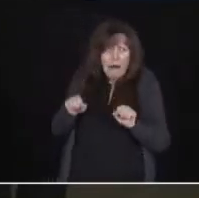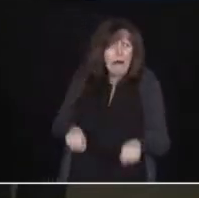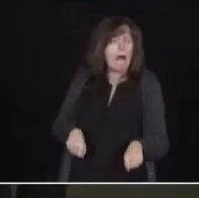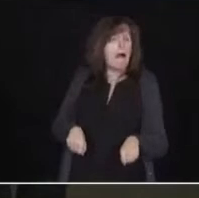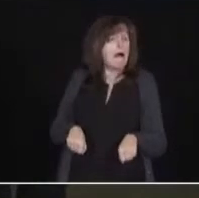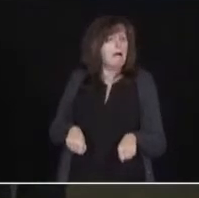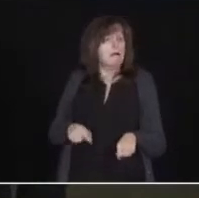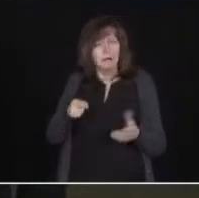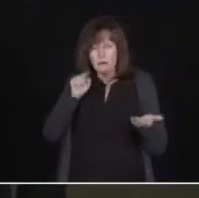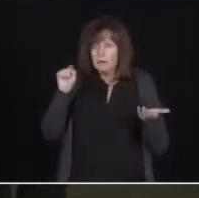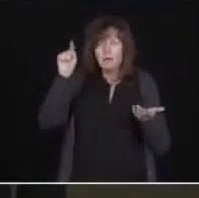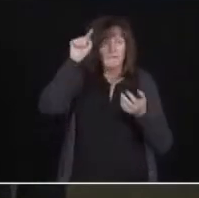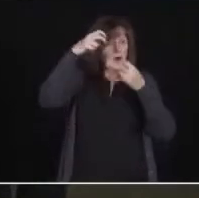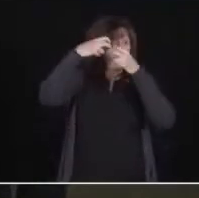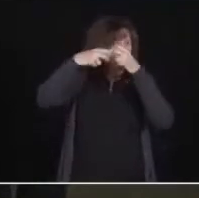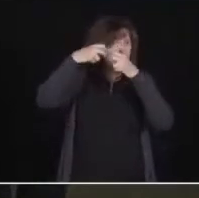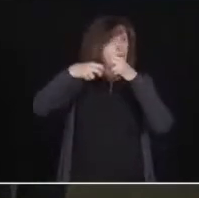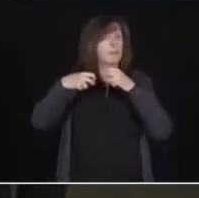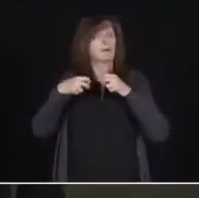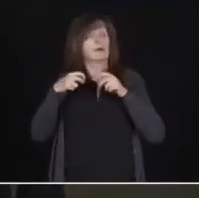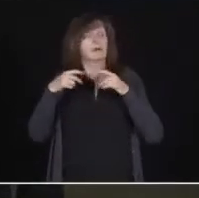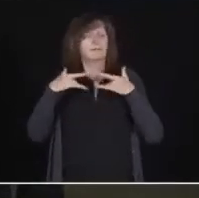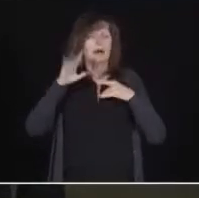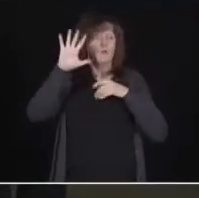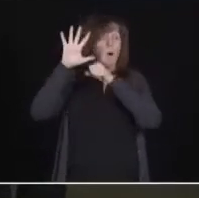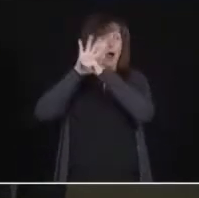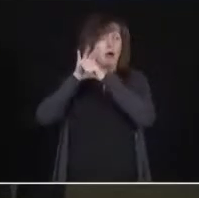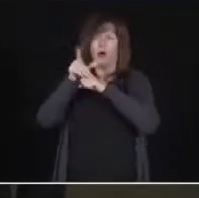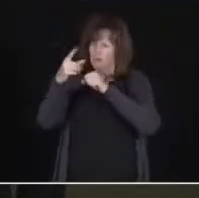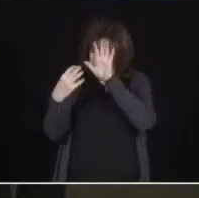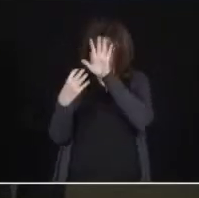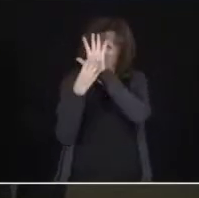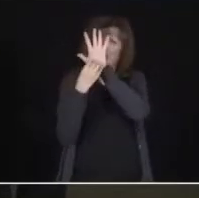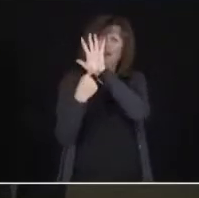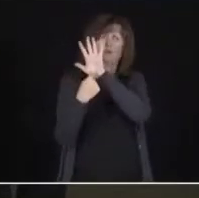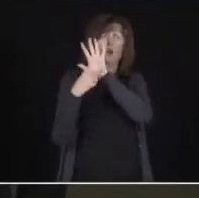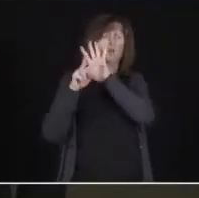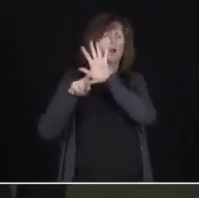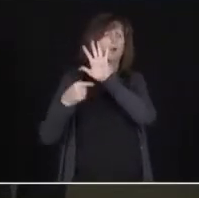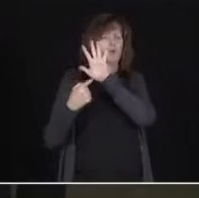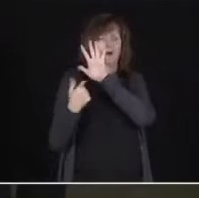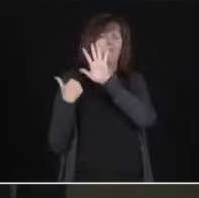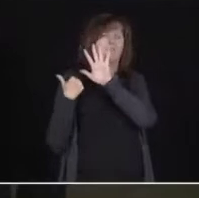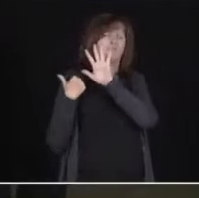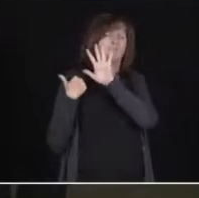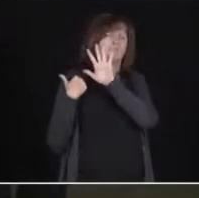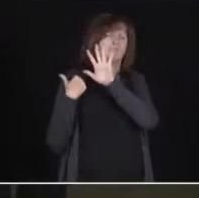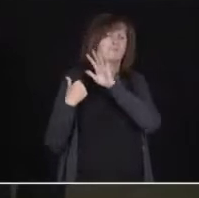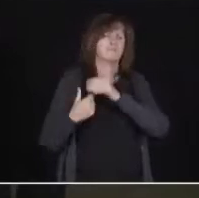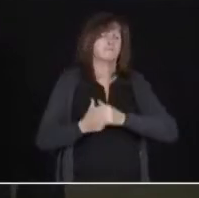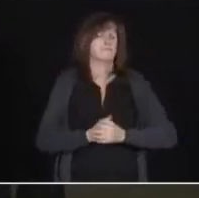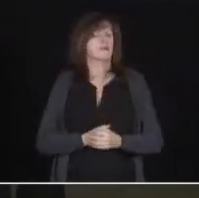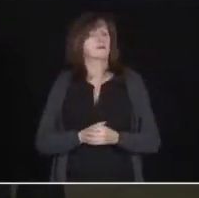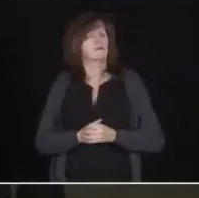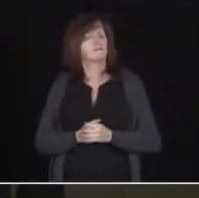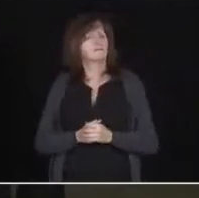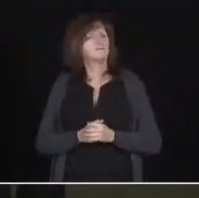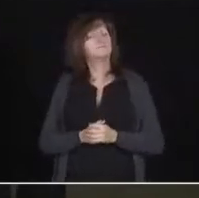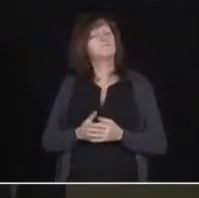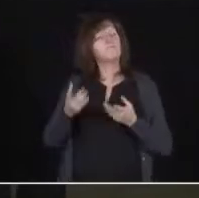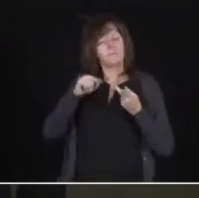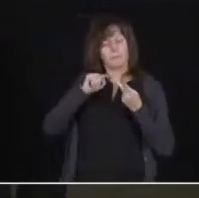Section 22, and we'll respect that Section 22 order. Follow-up? Premier, on that, sorry. And is